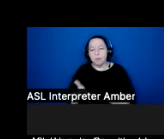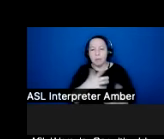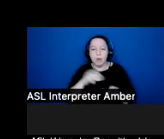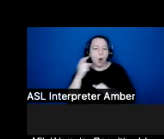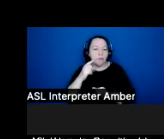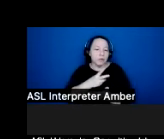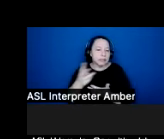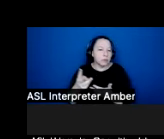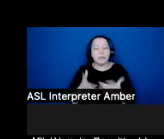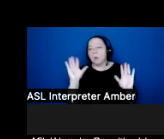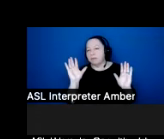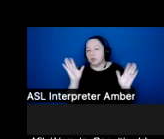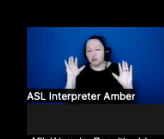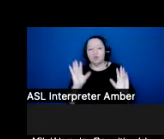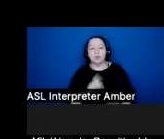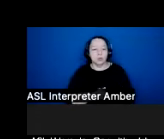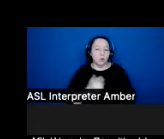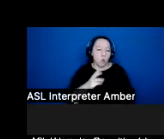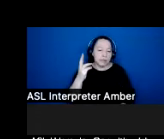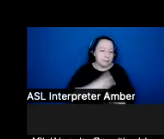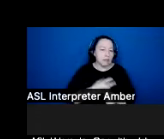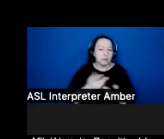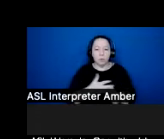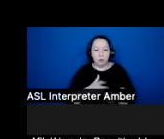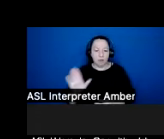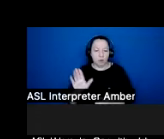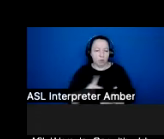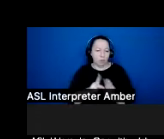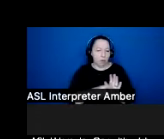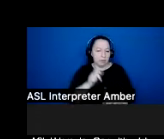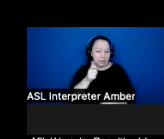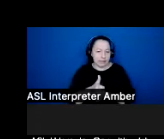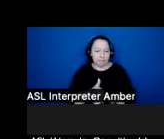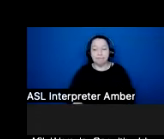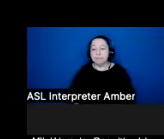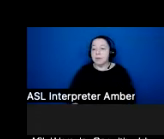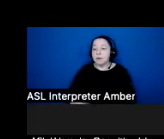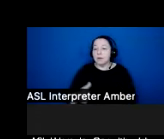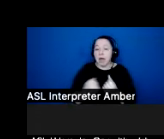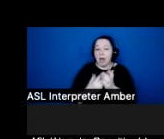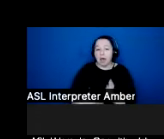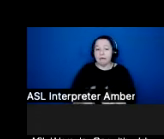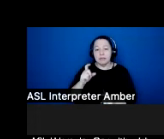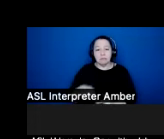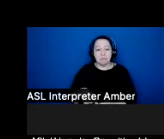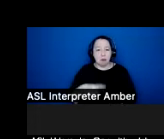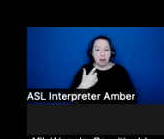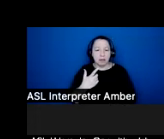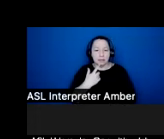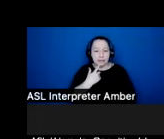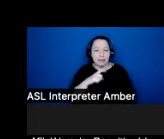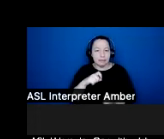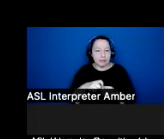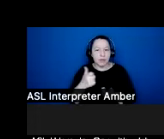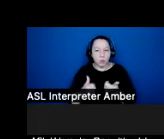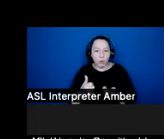Okay. Advocates must specify how much information will be shared. The one thing I used to see all